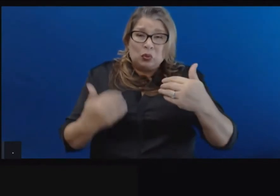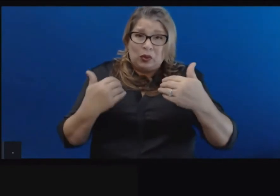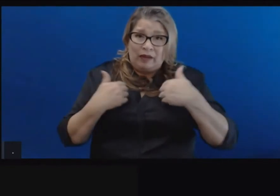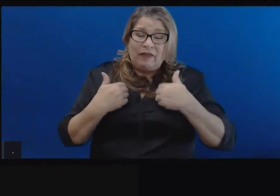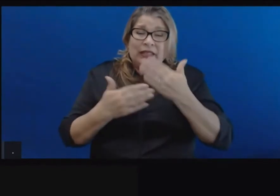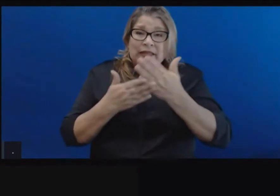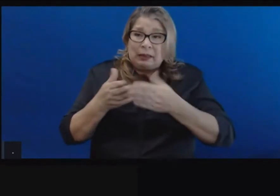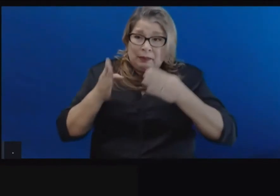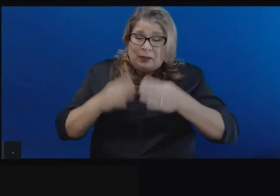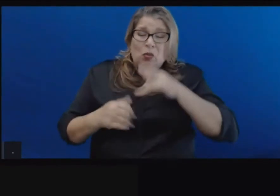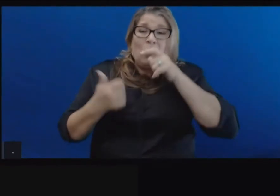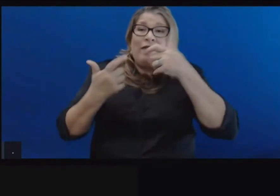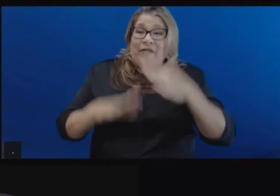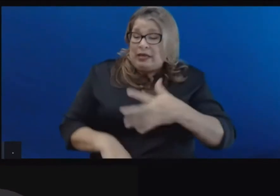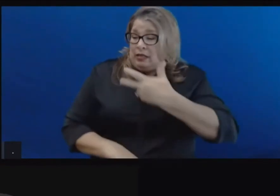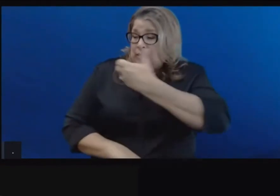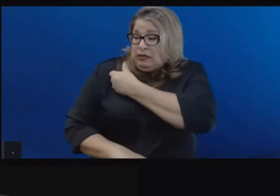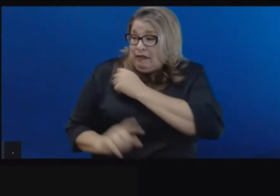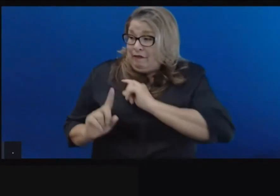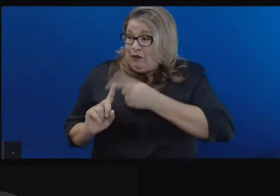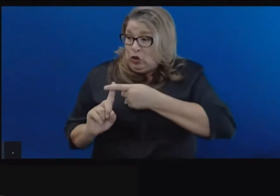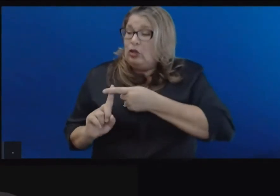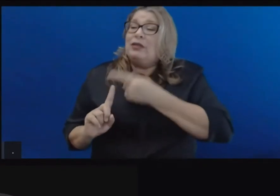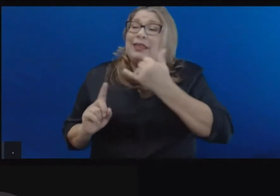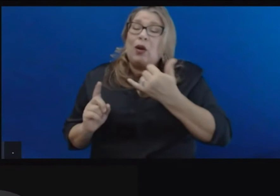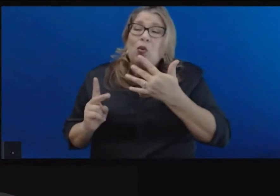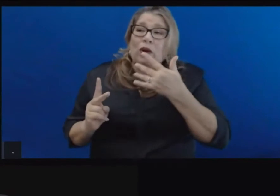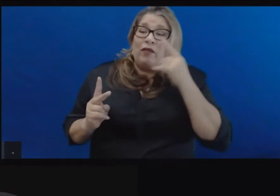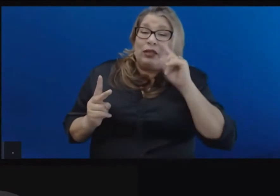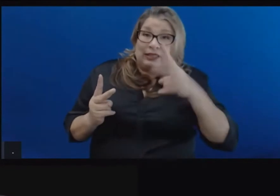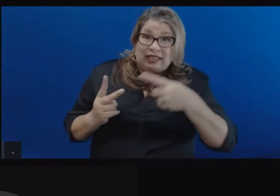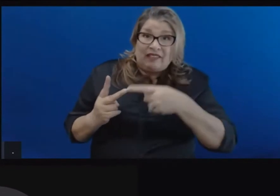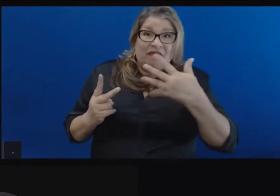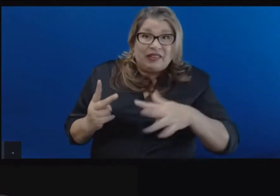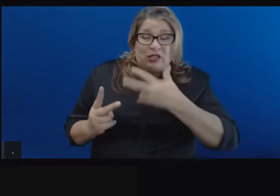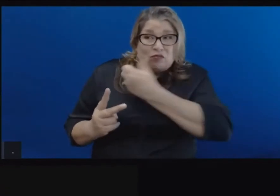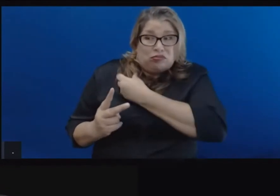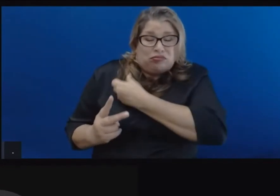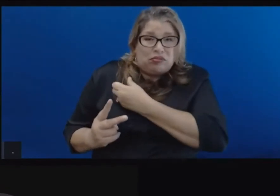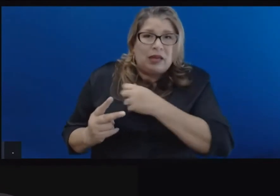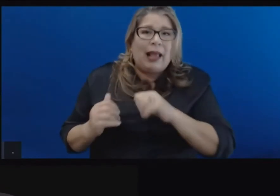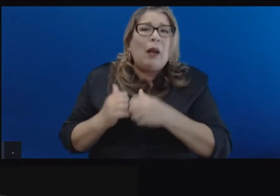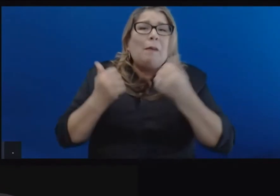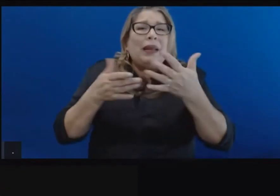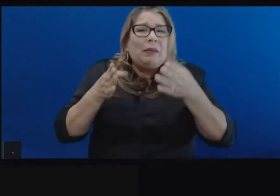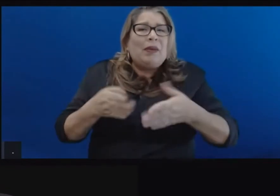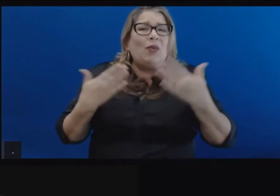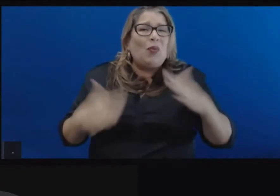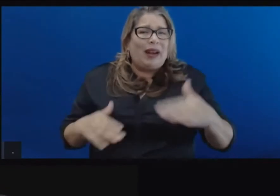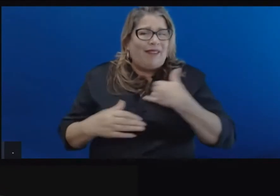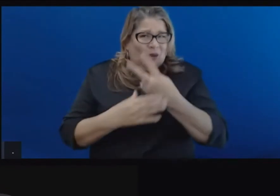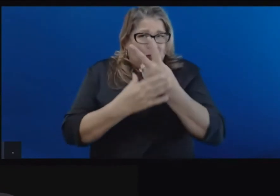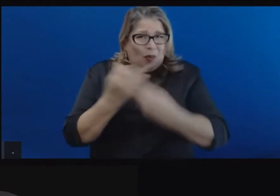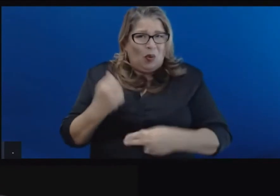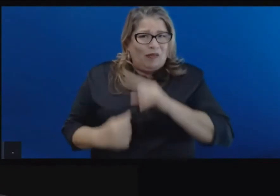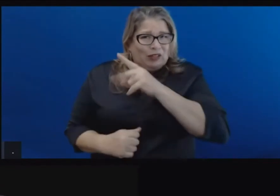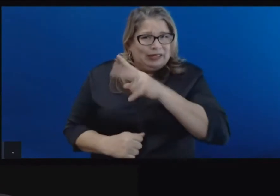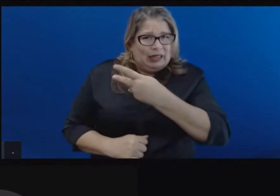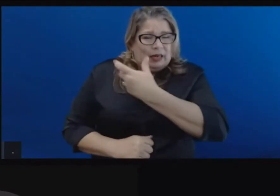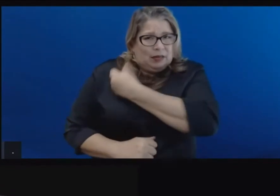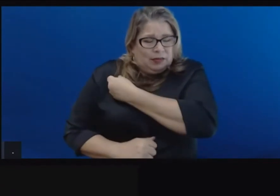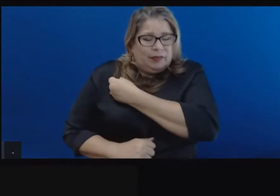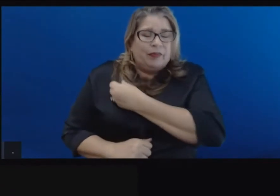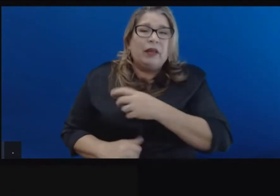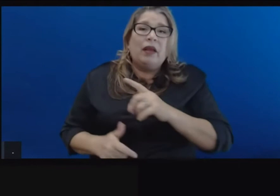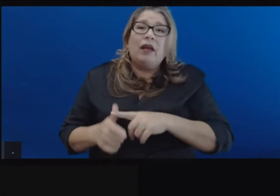if so, how many of those folks do we have? And is that something that you're going to be adding to the daily updates that the state issues on